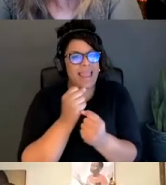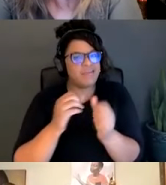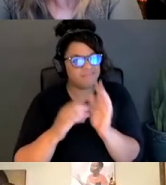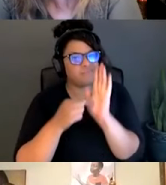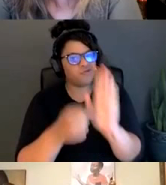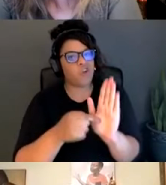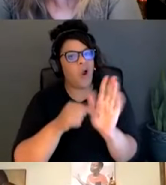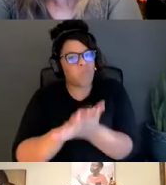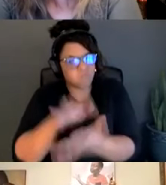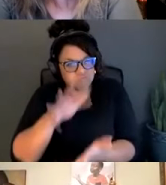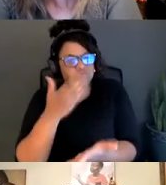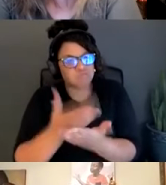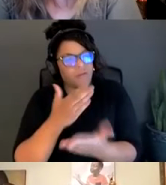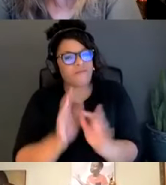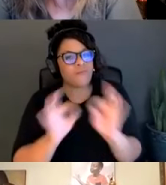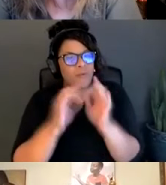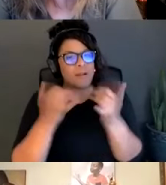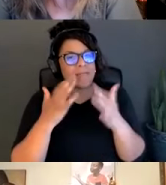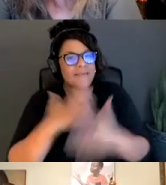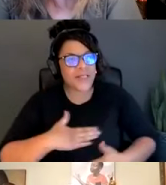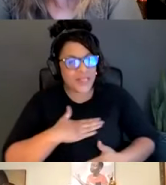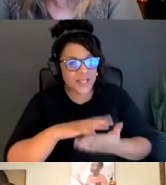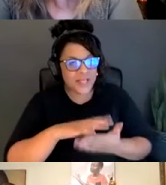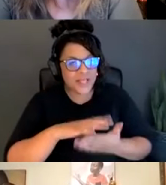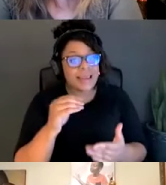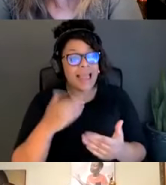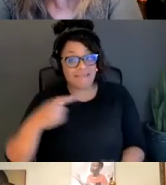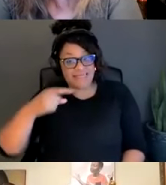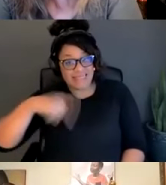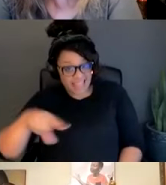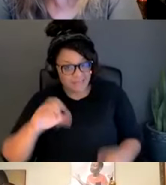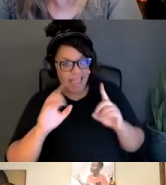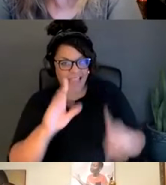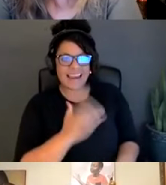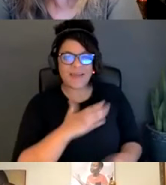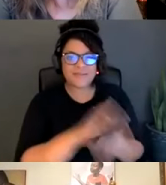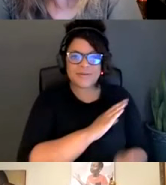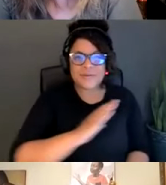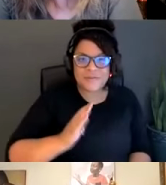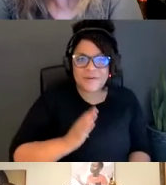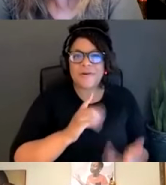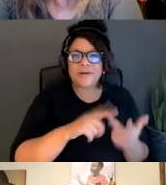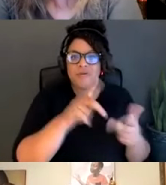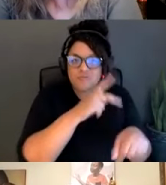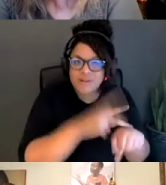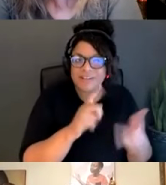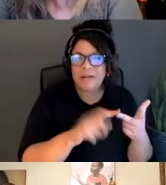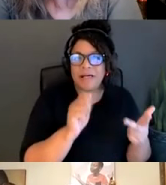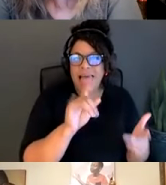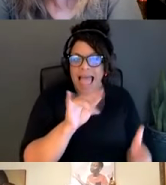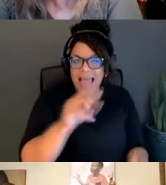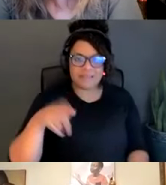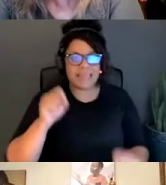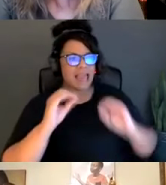and have them educate our school board members and principals and administrators over why this is